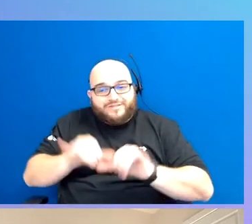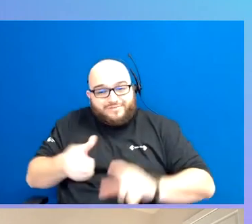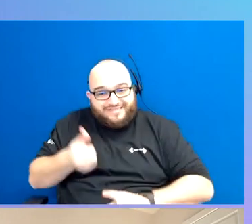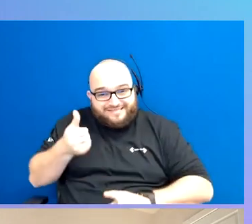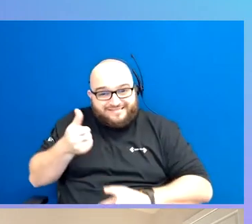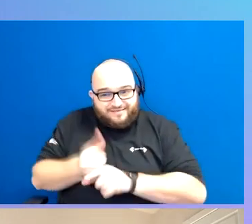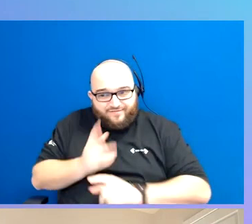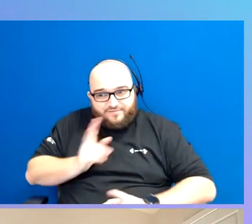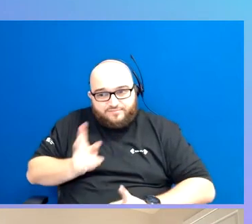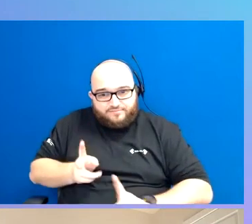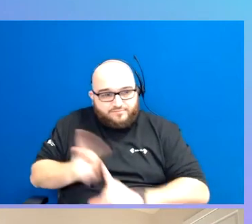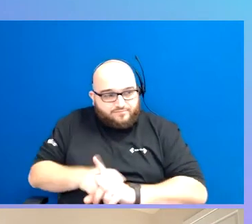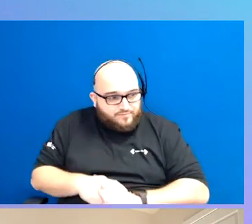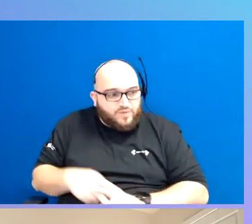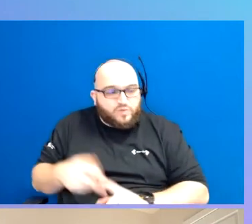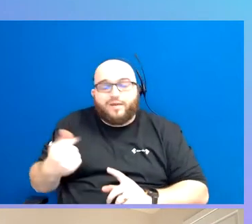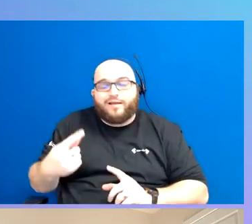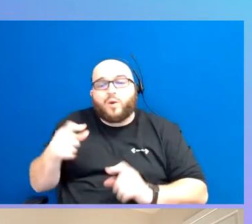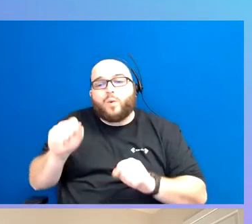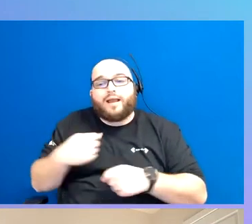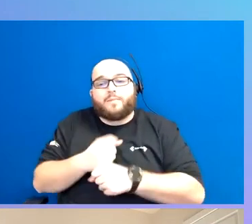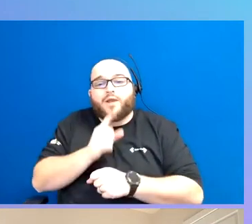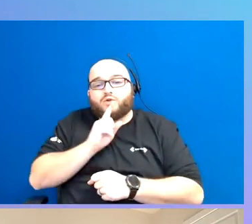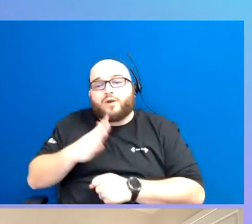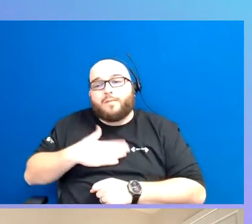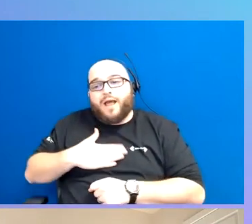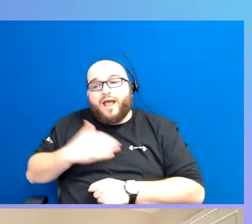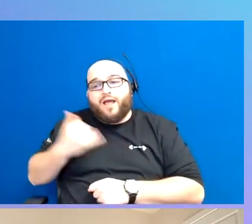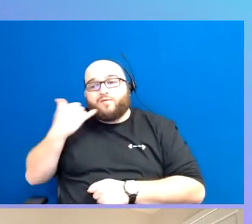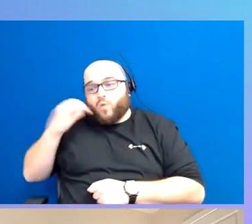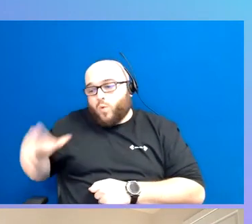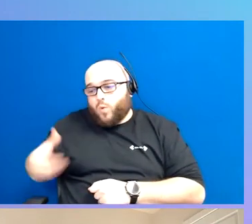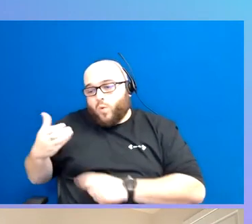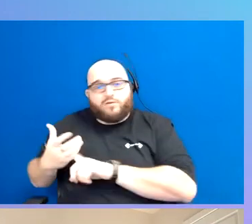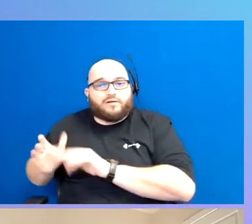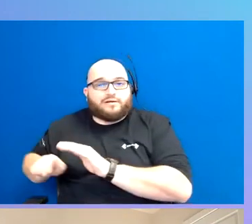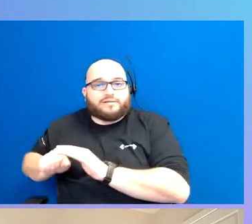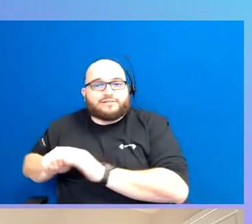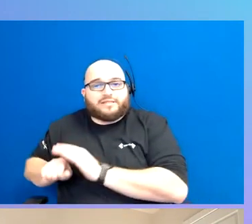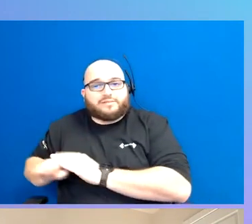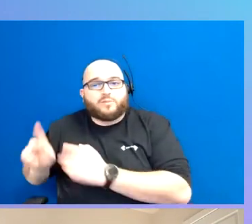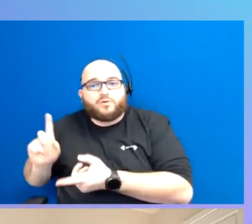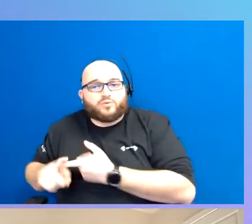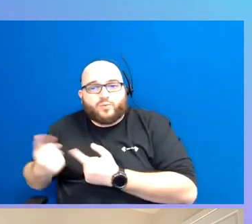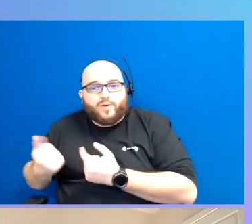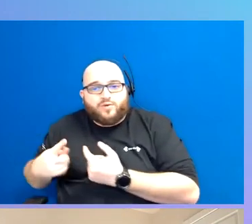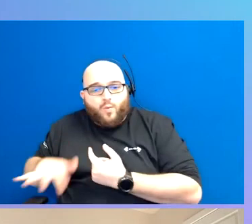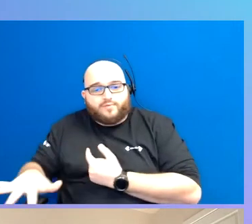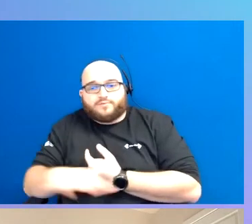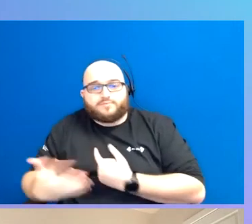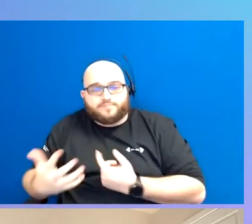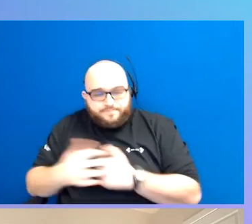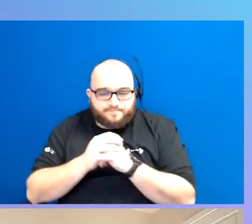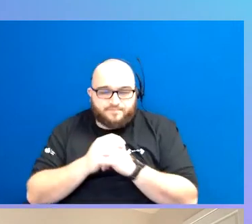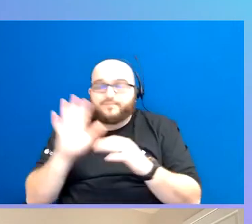any developer can make their applications accessible to their users. But